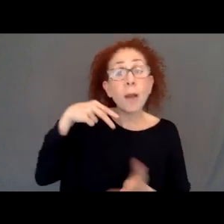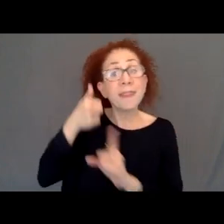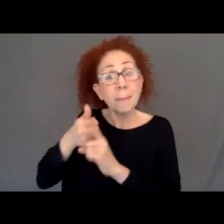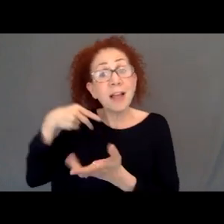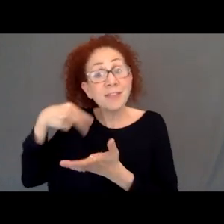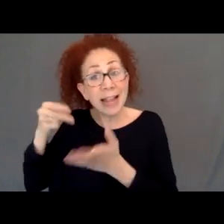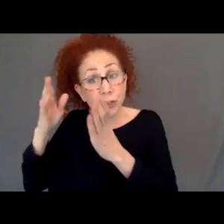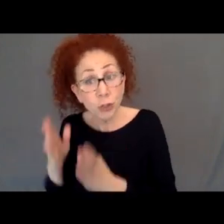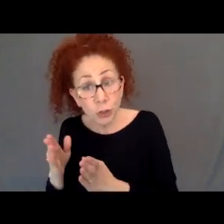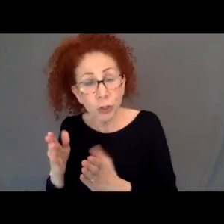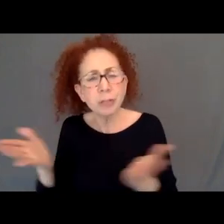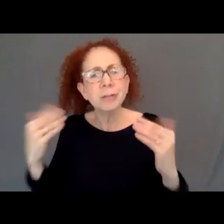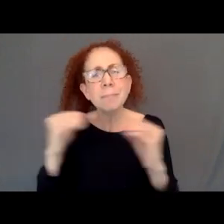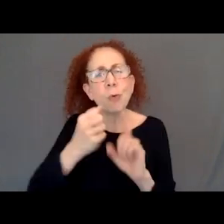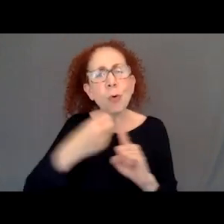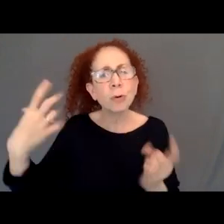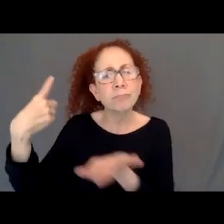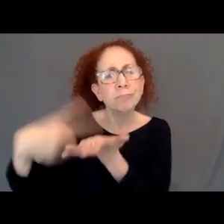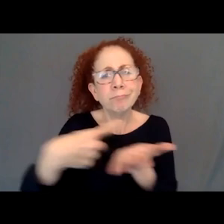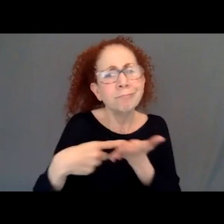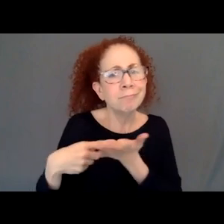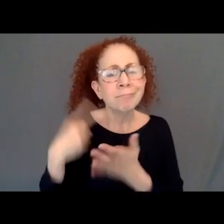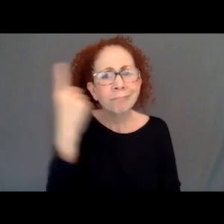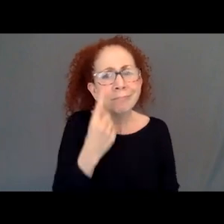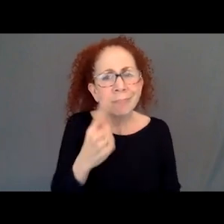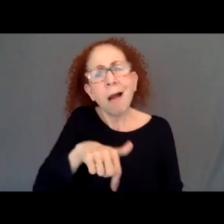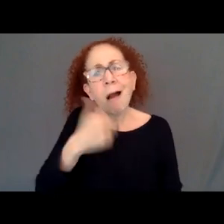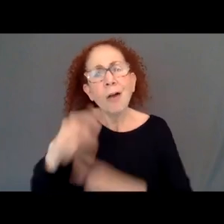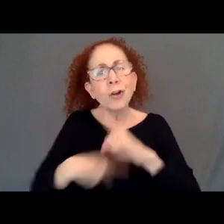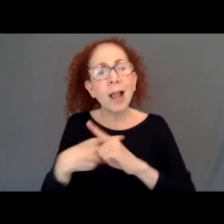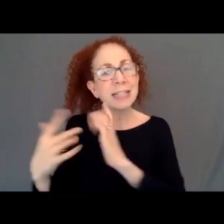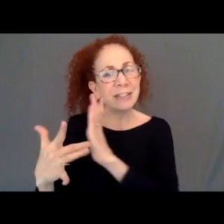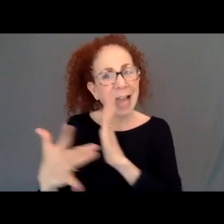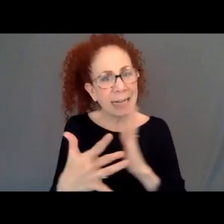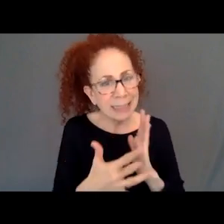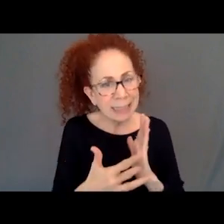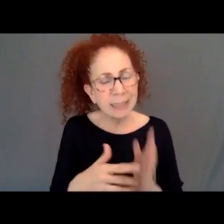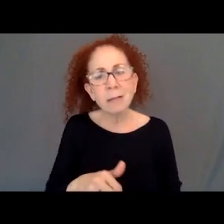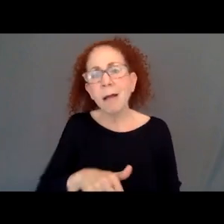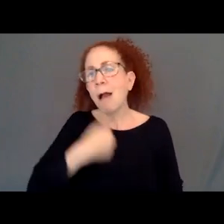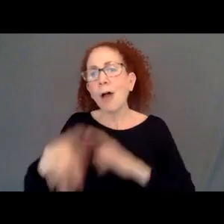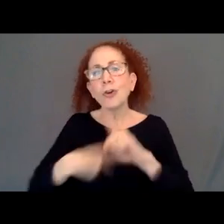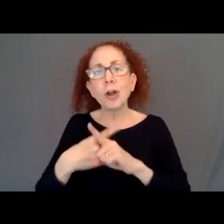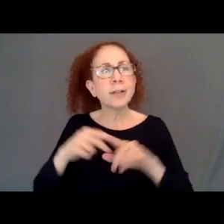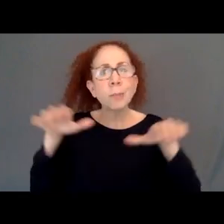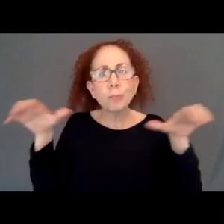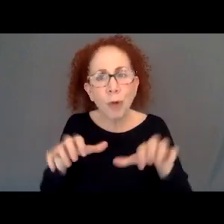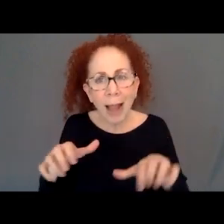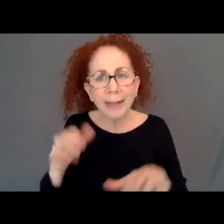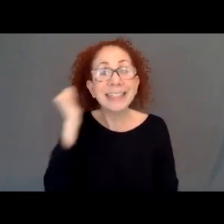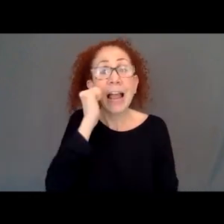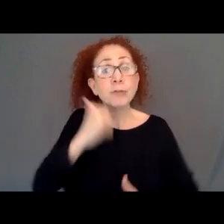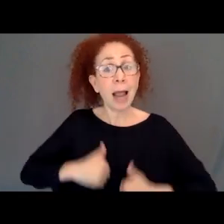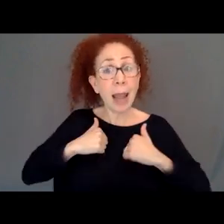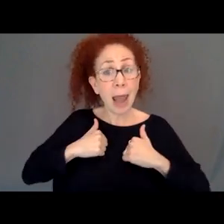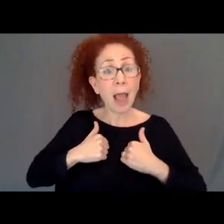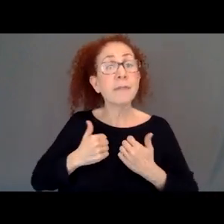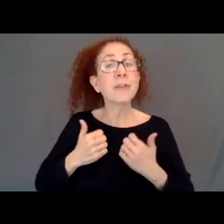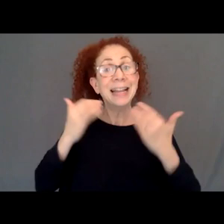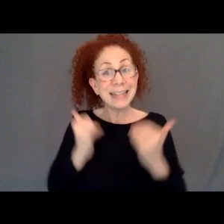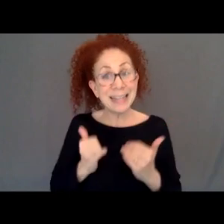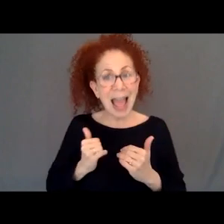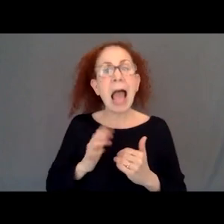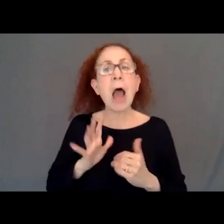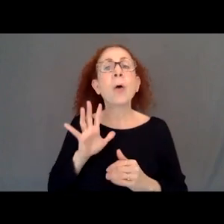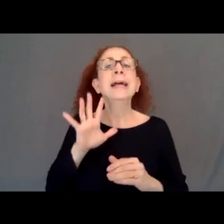I would love to have a few more words about what are the other kinds of techniques or the other kinds of practices in everyday life that are entering